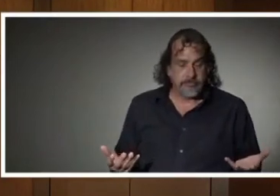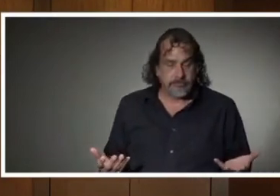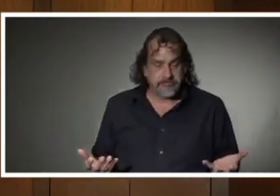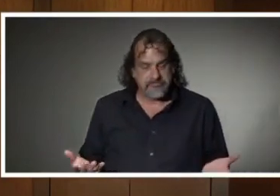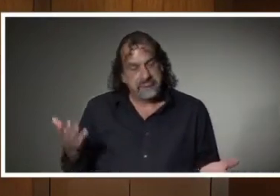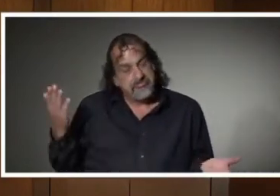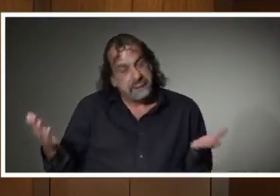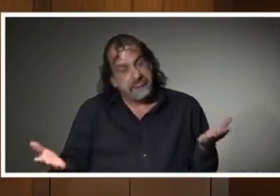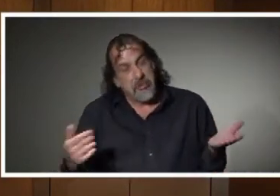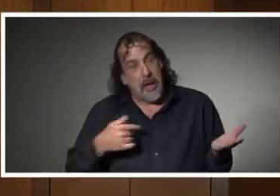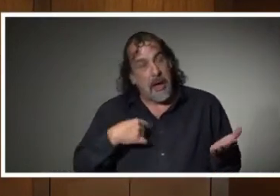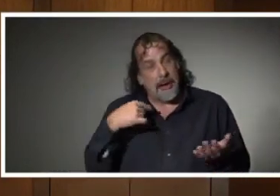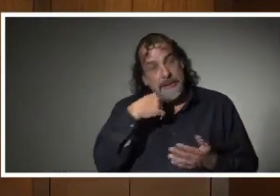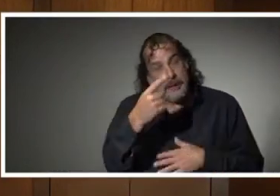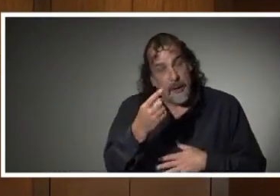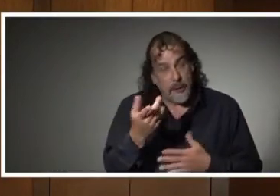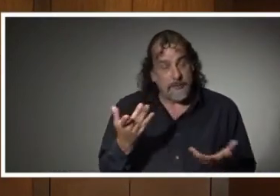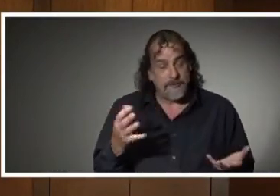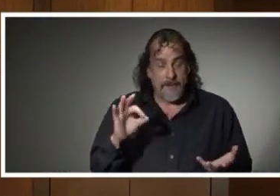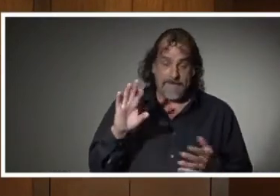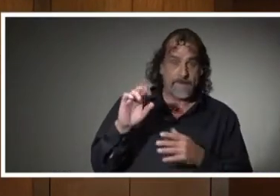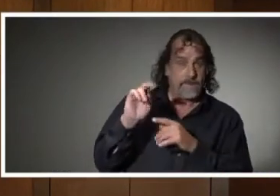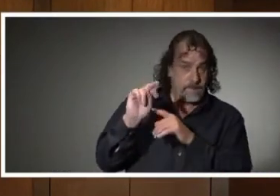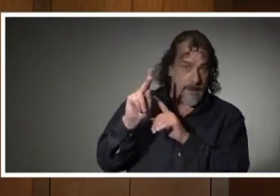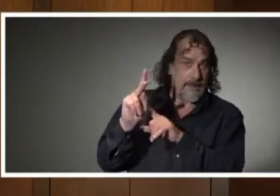what I would say, Frank, is